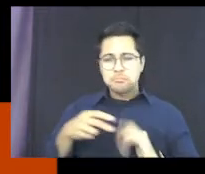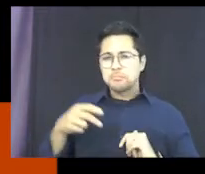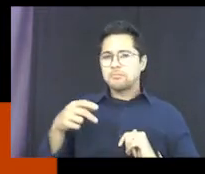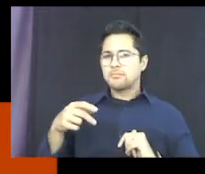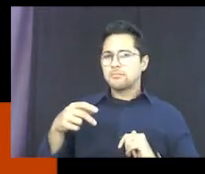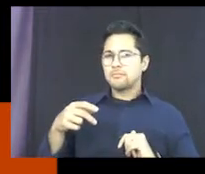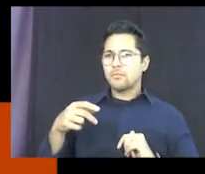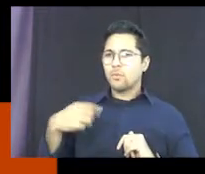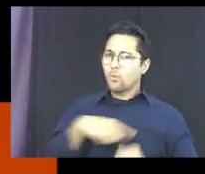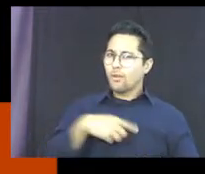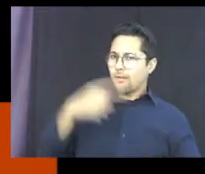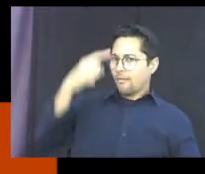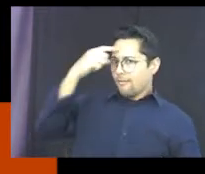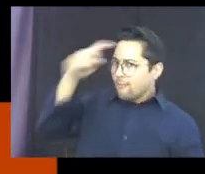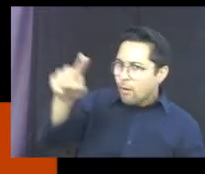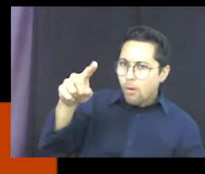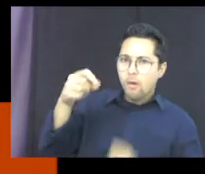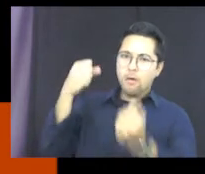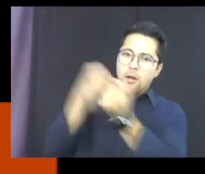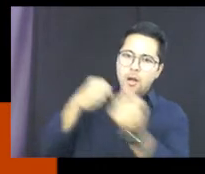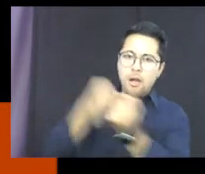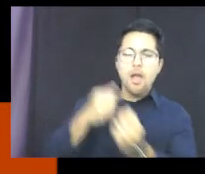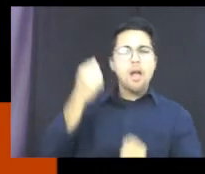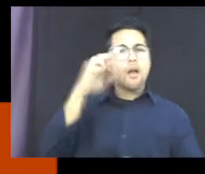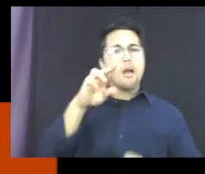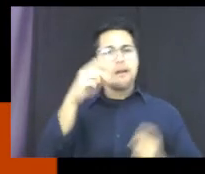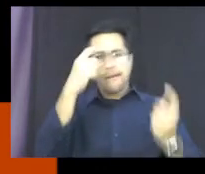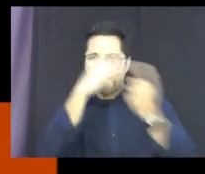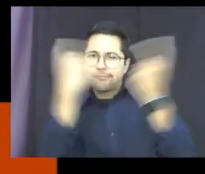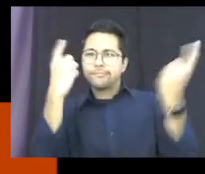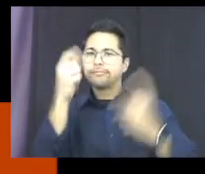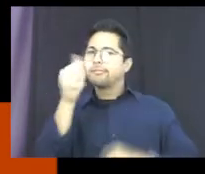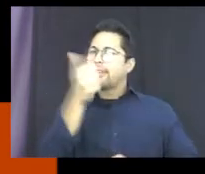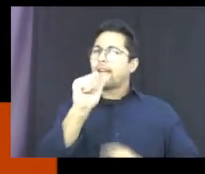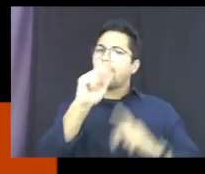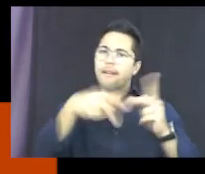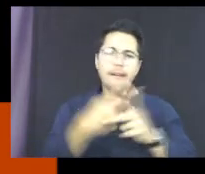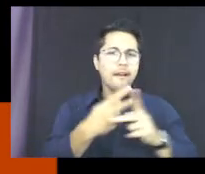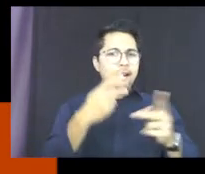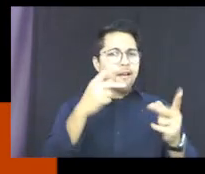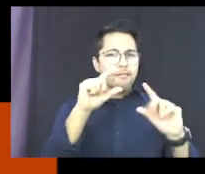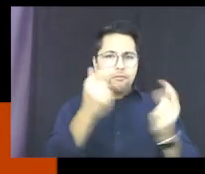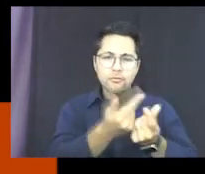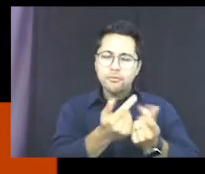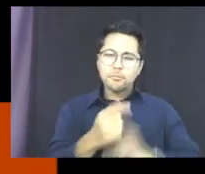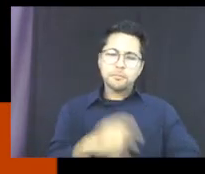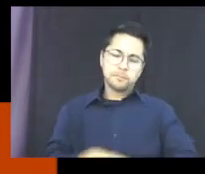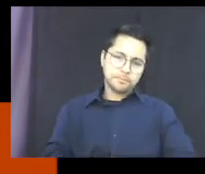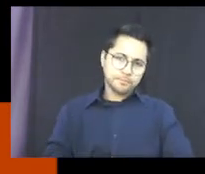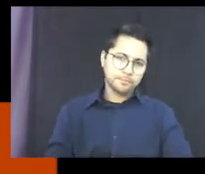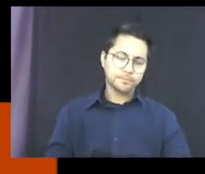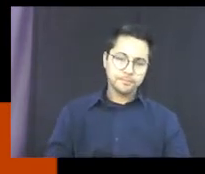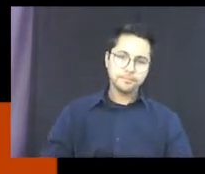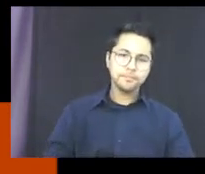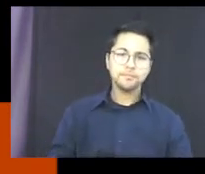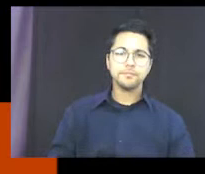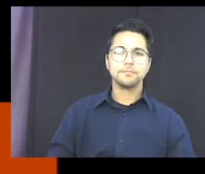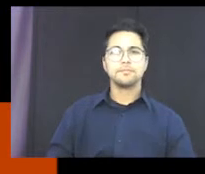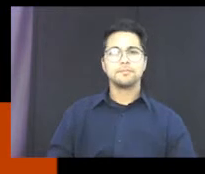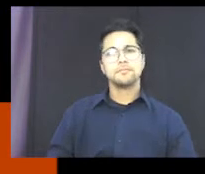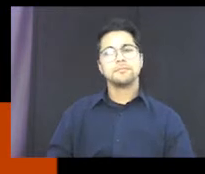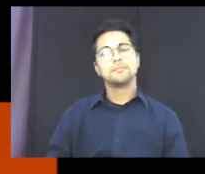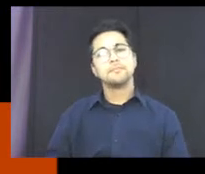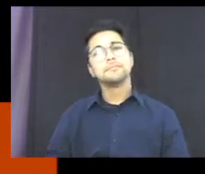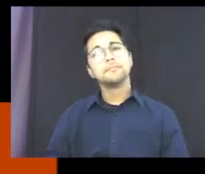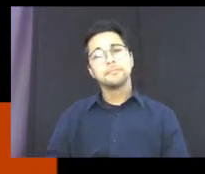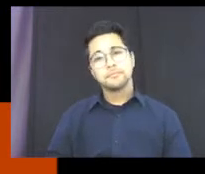for or against any type of group or an endorsement of any specific social or support